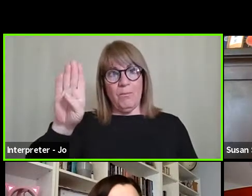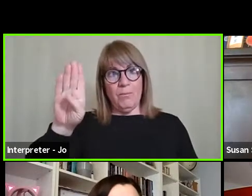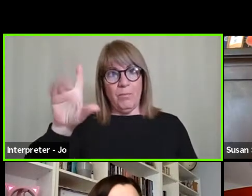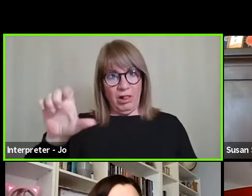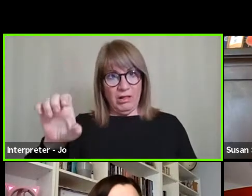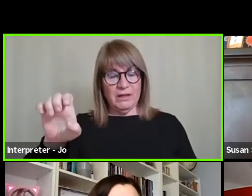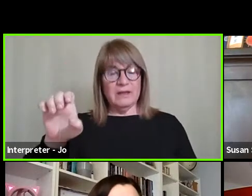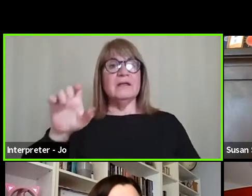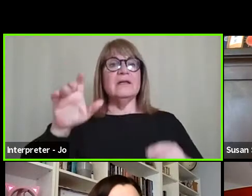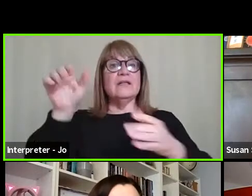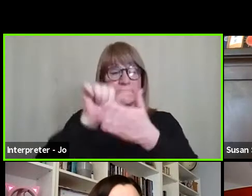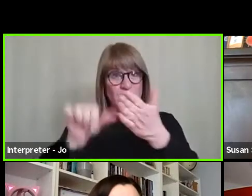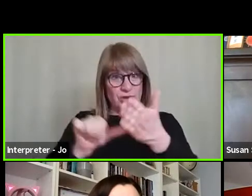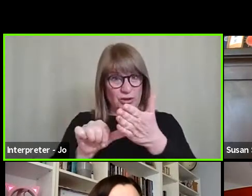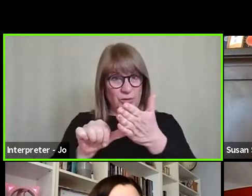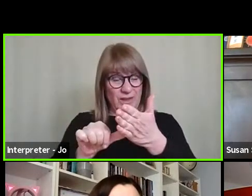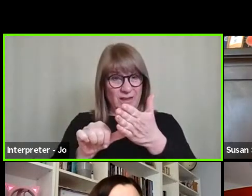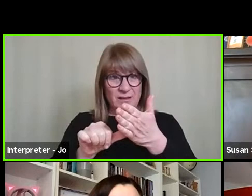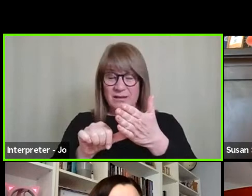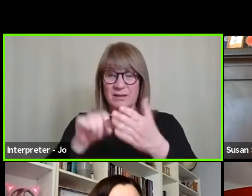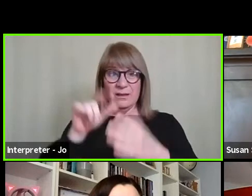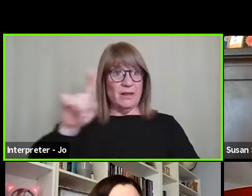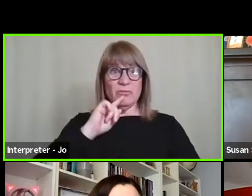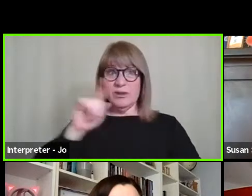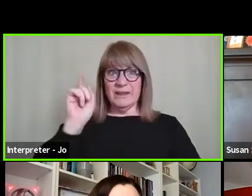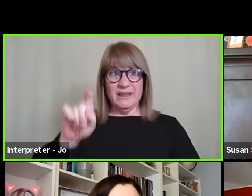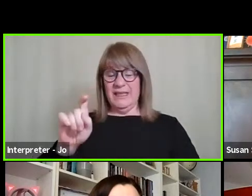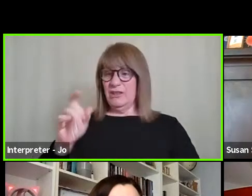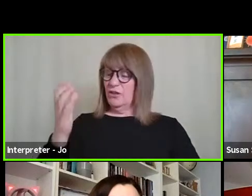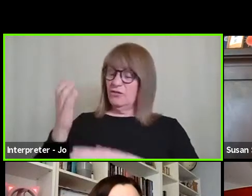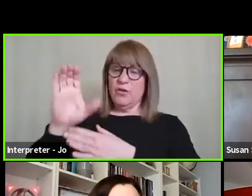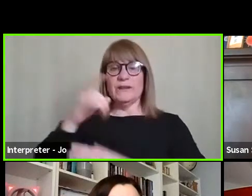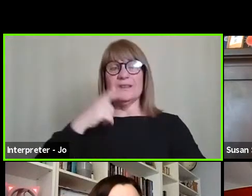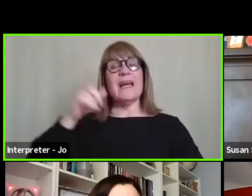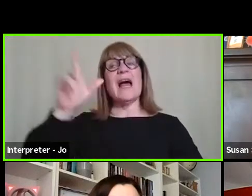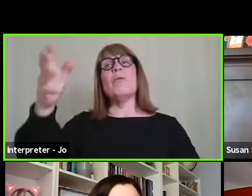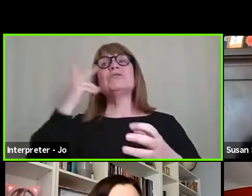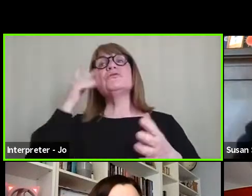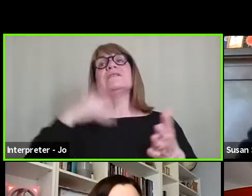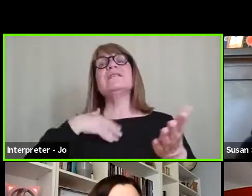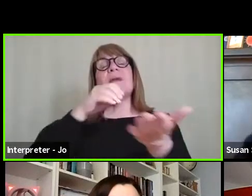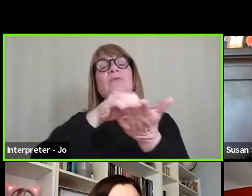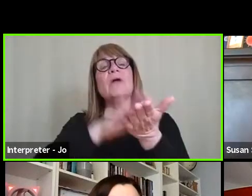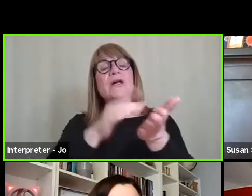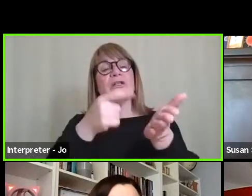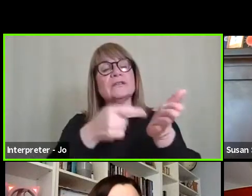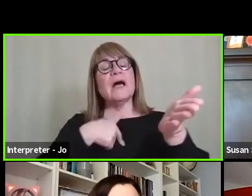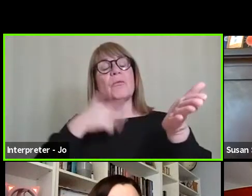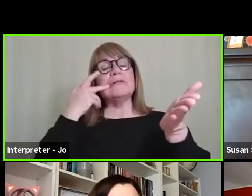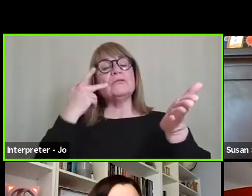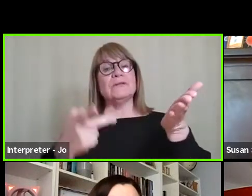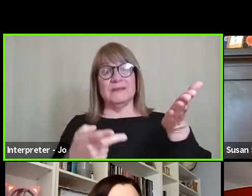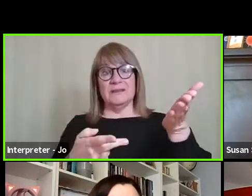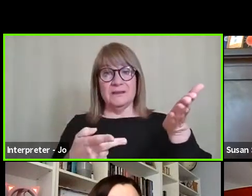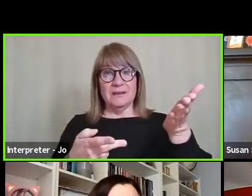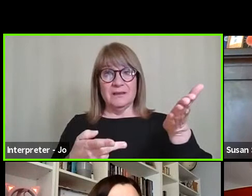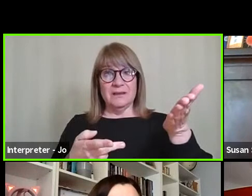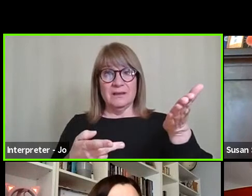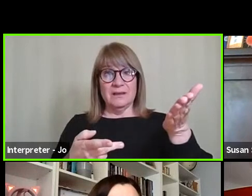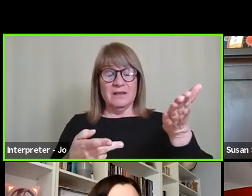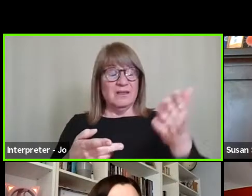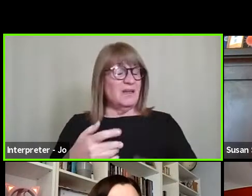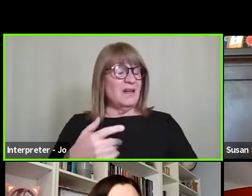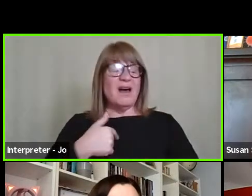request that their records be evaluated um because i think and and i would not be surprised i do not have